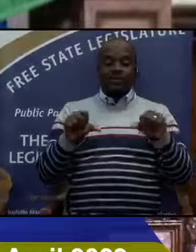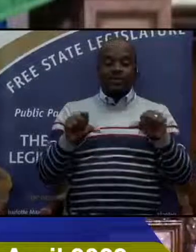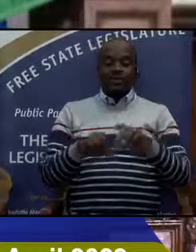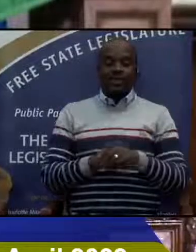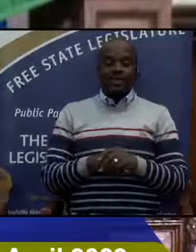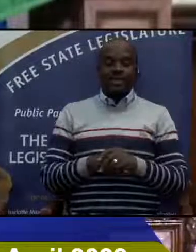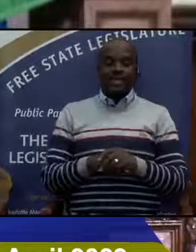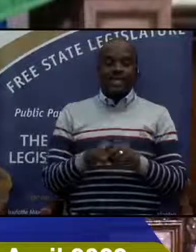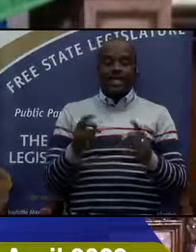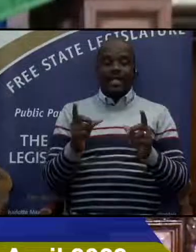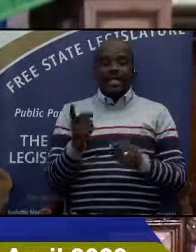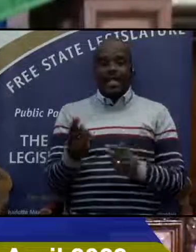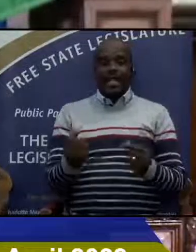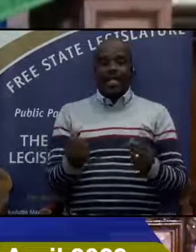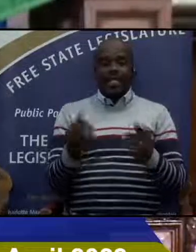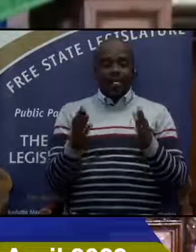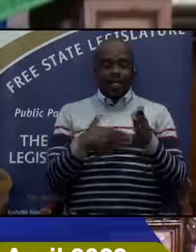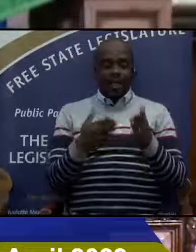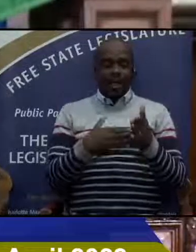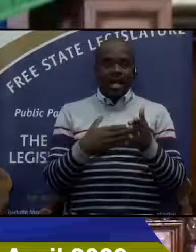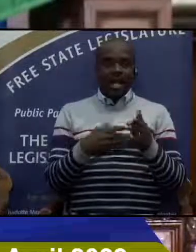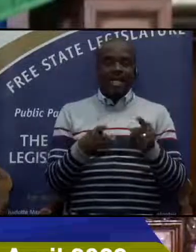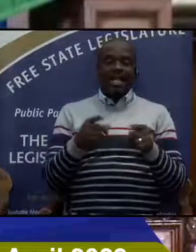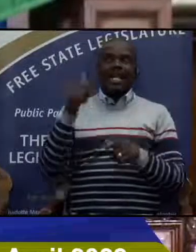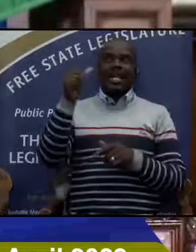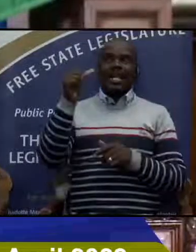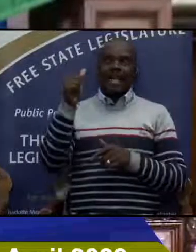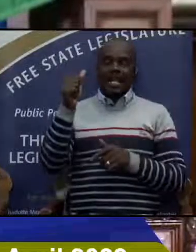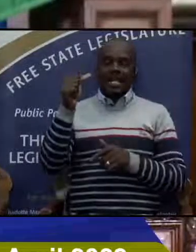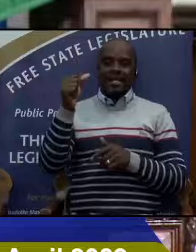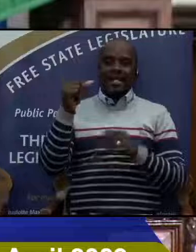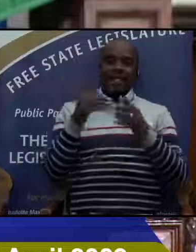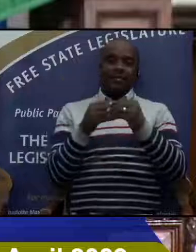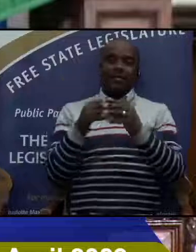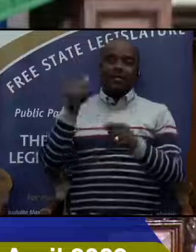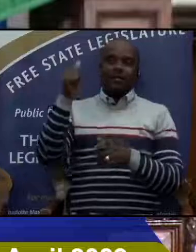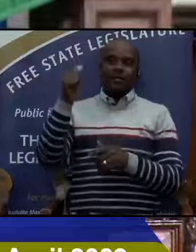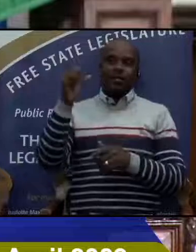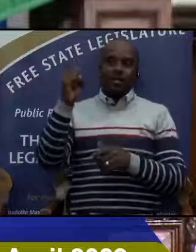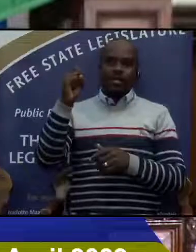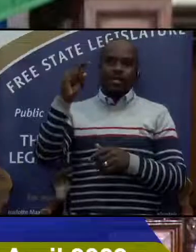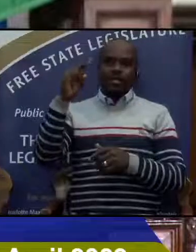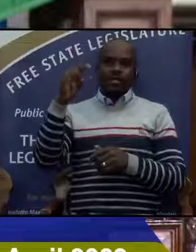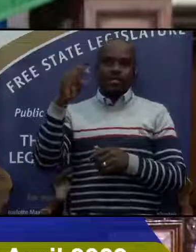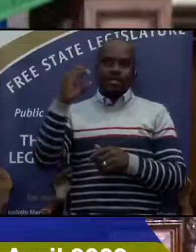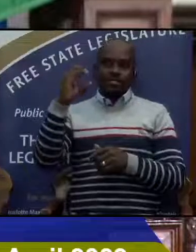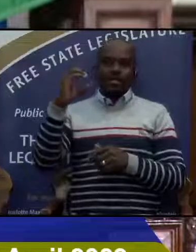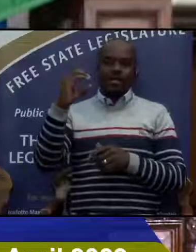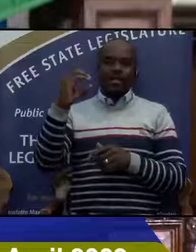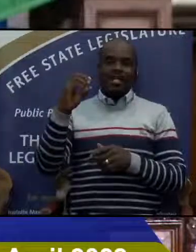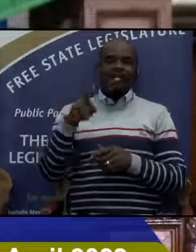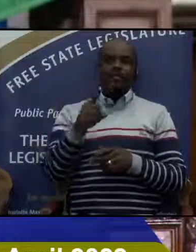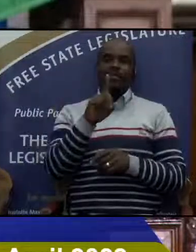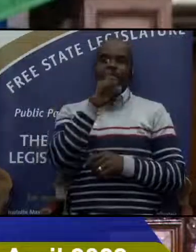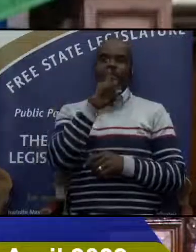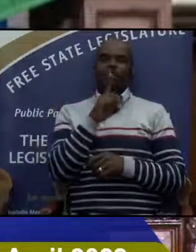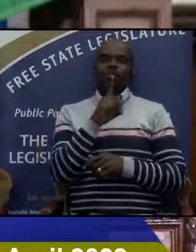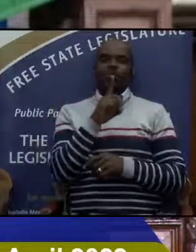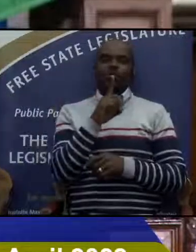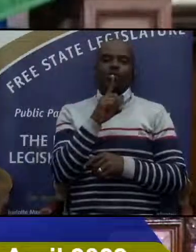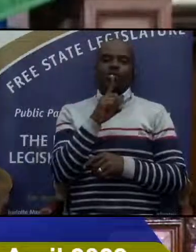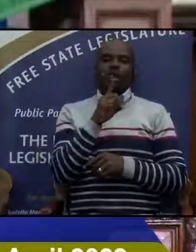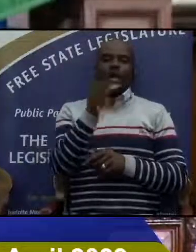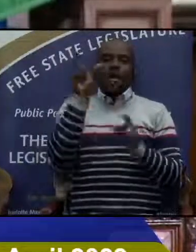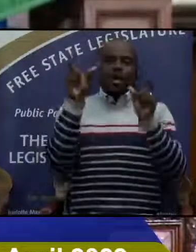Close quote. ANC members who keep quiet while they're aware of looting and plundering are not good people. They